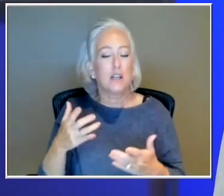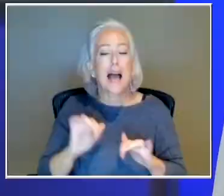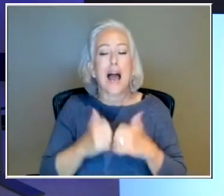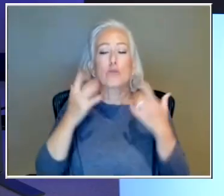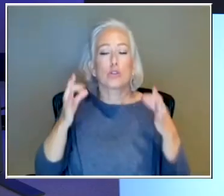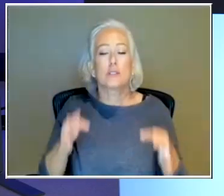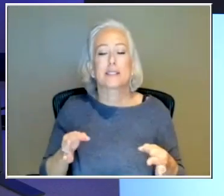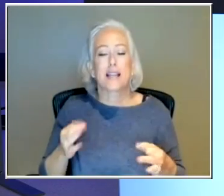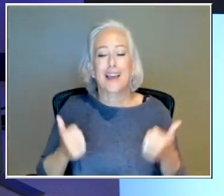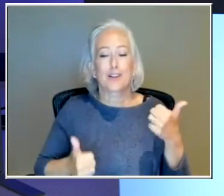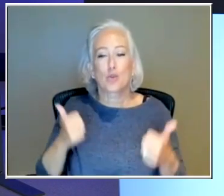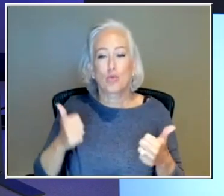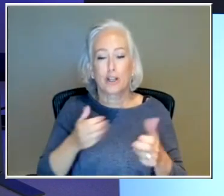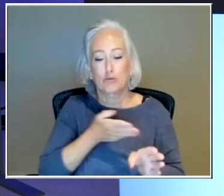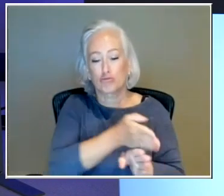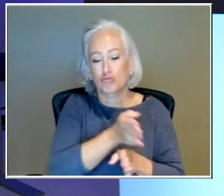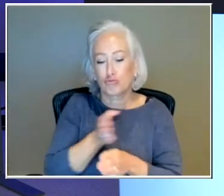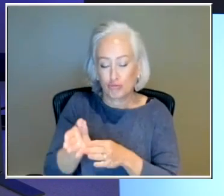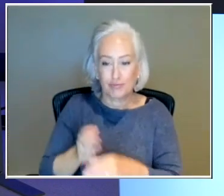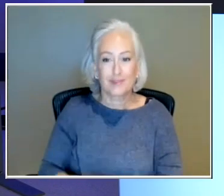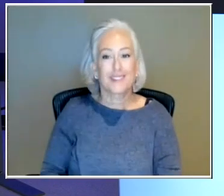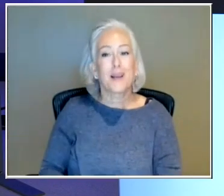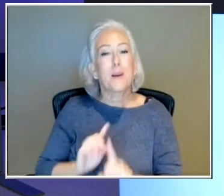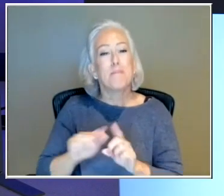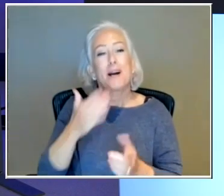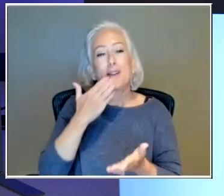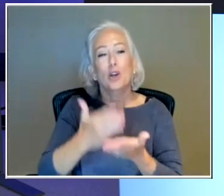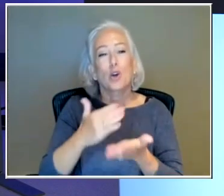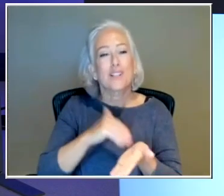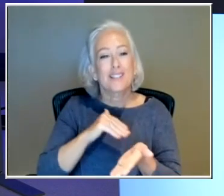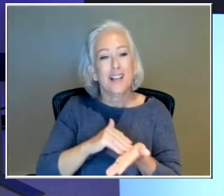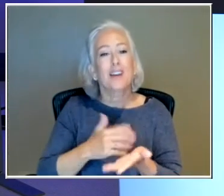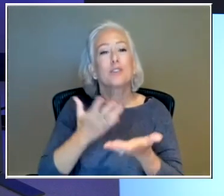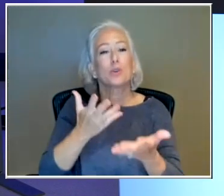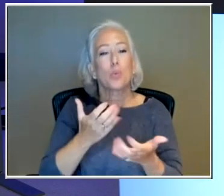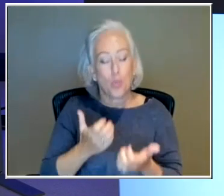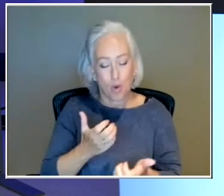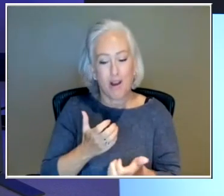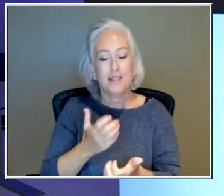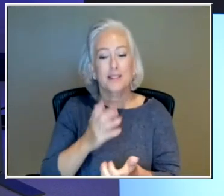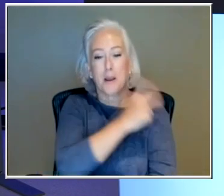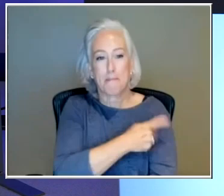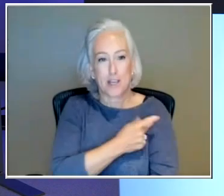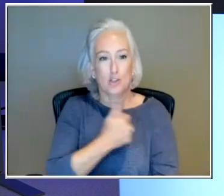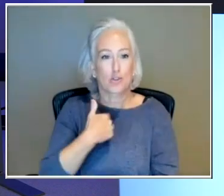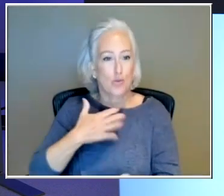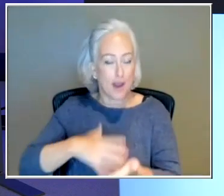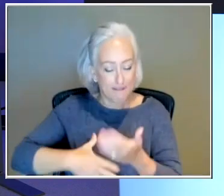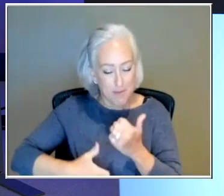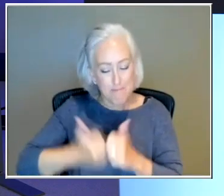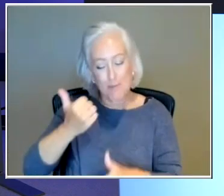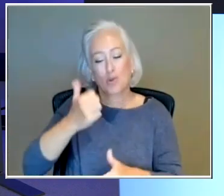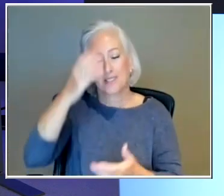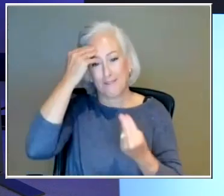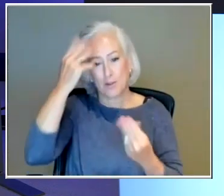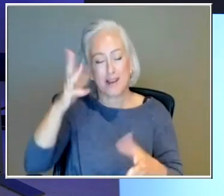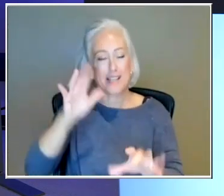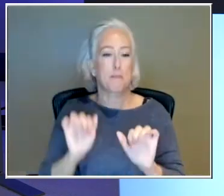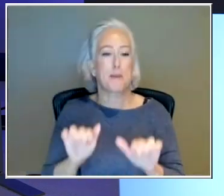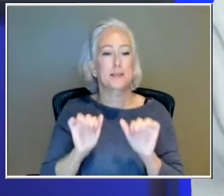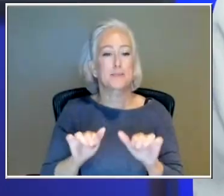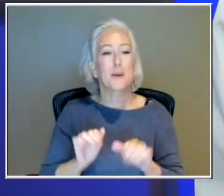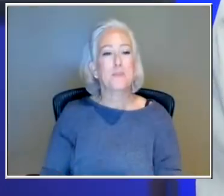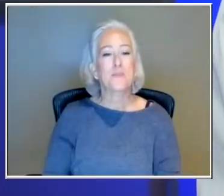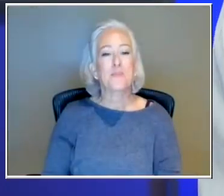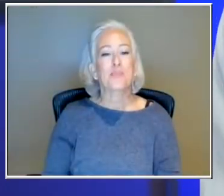but in your opinion, a good doctor always wants a patient to be armed with the most information, correct. Right? Yes. In fact, the line I often